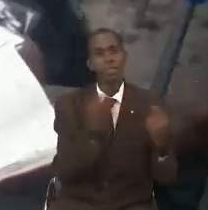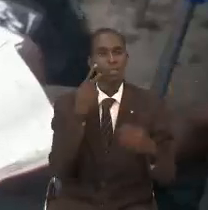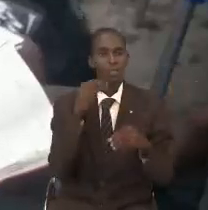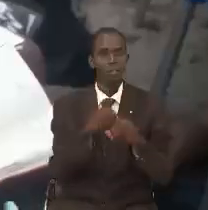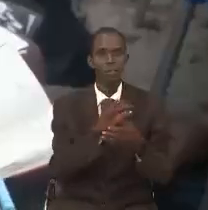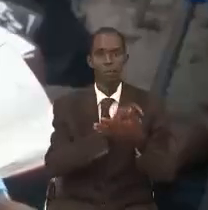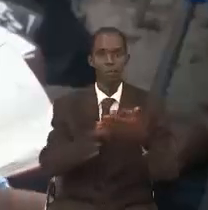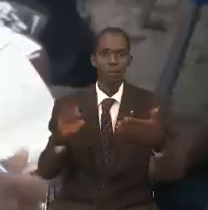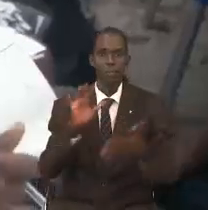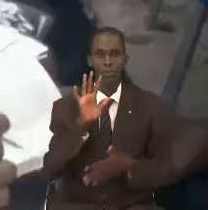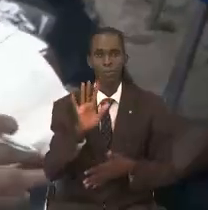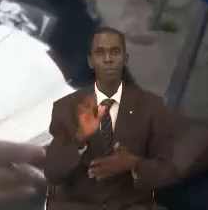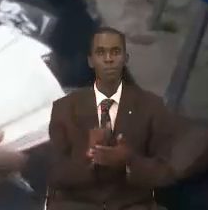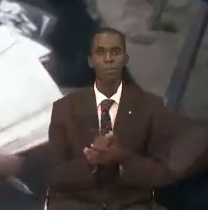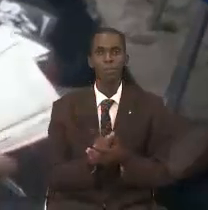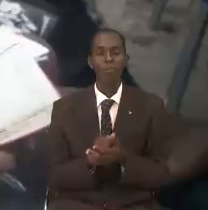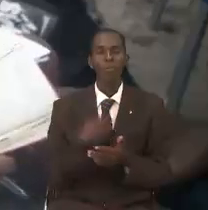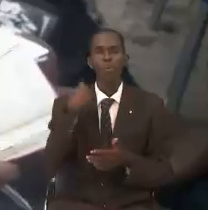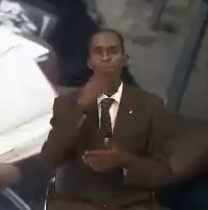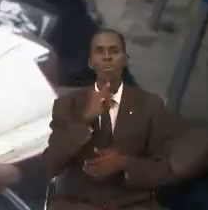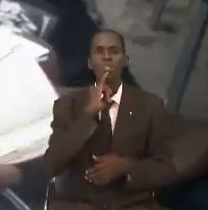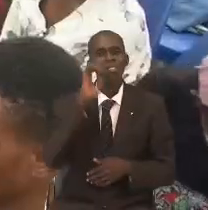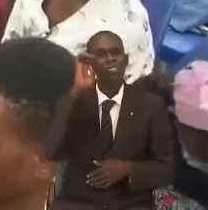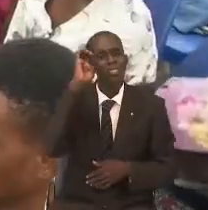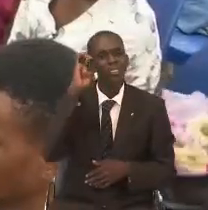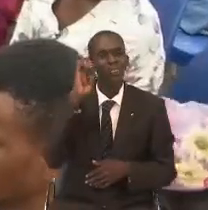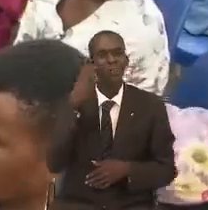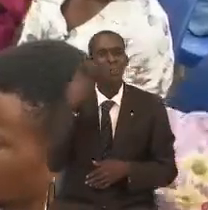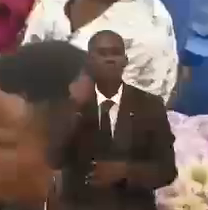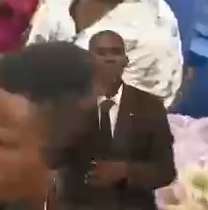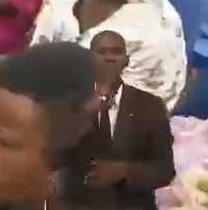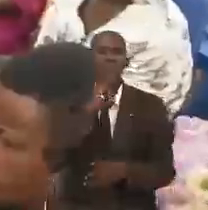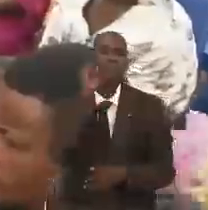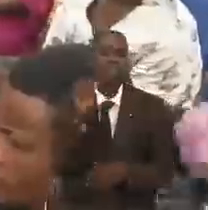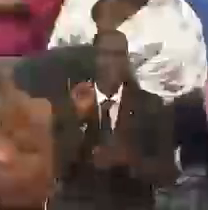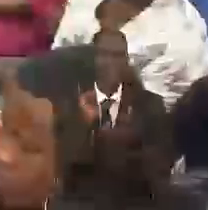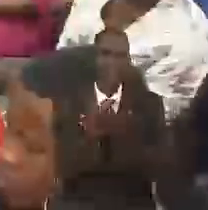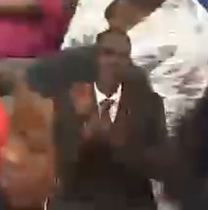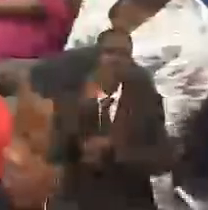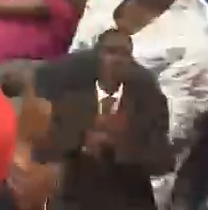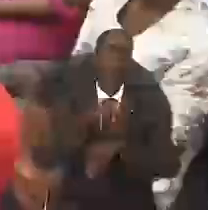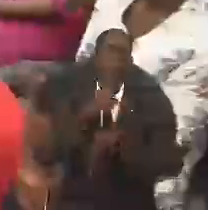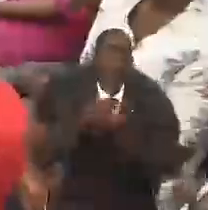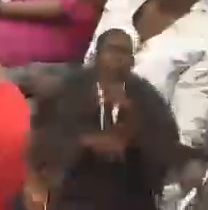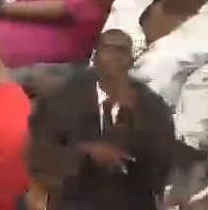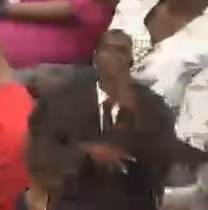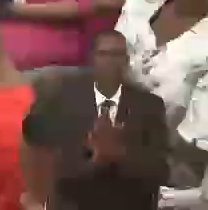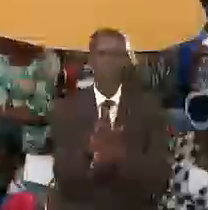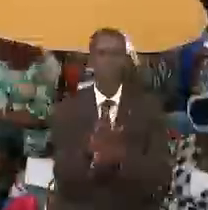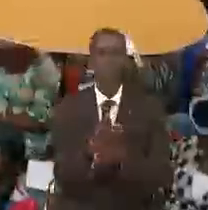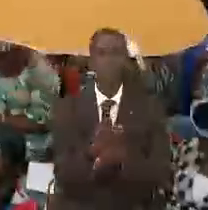verse 5, who is he or she that overcometh the world but he